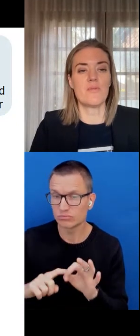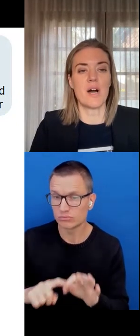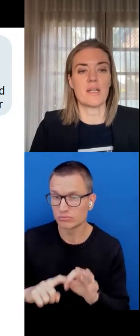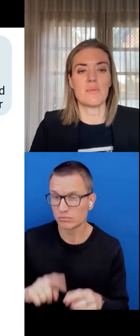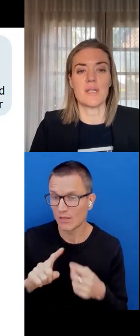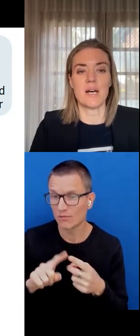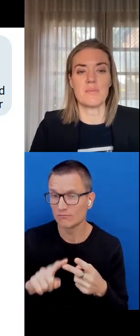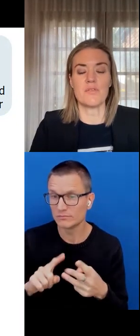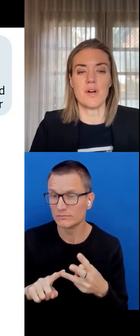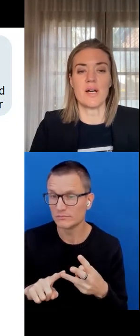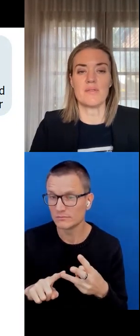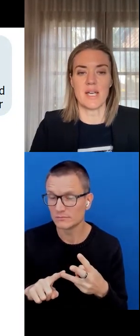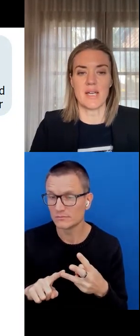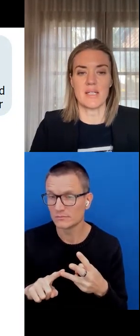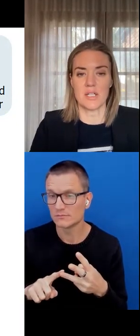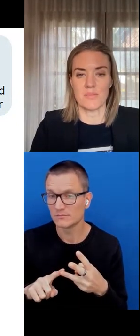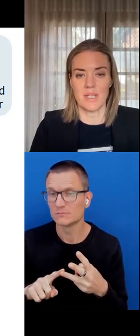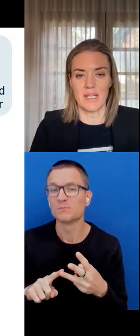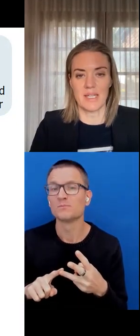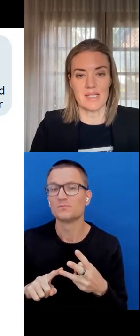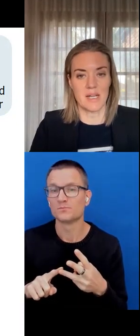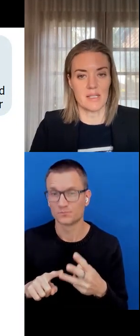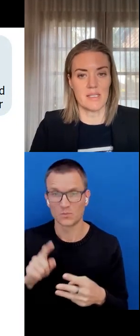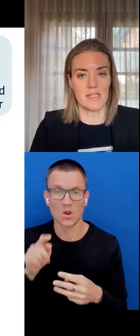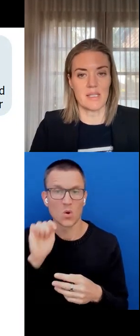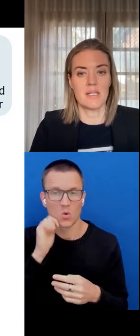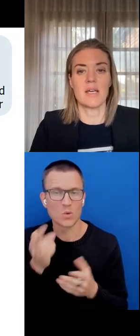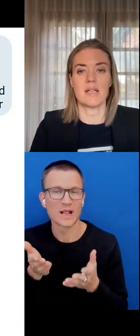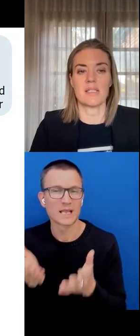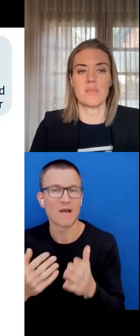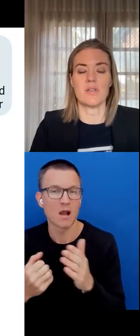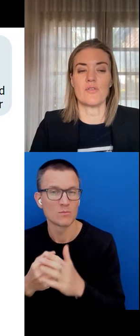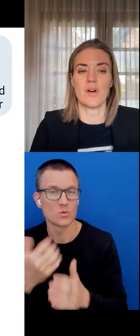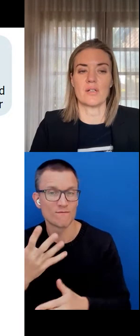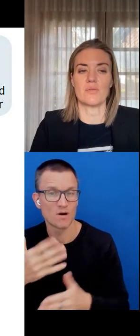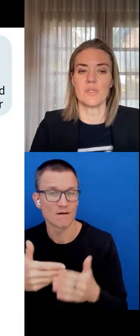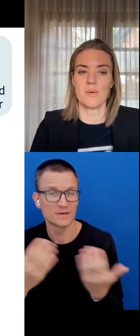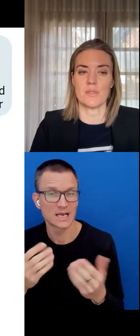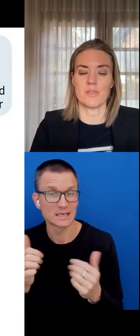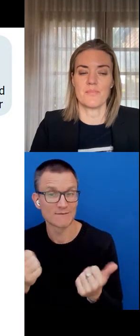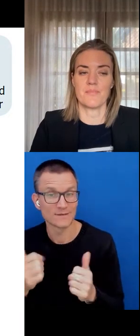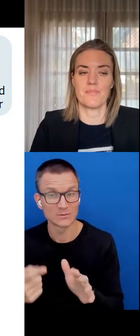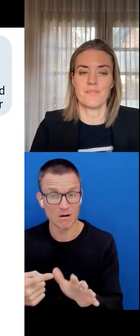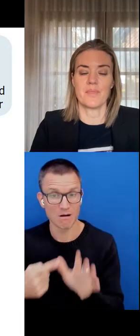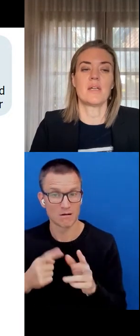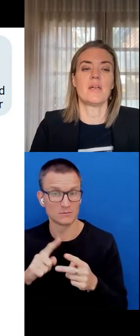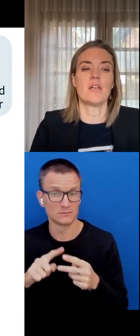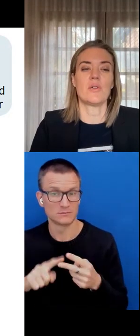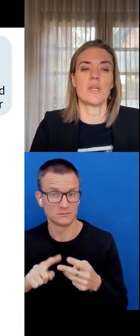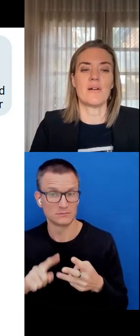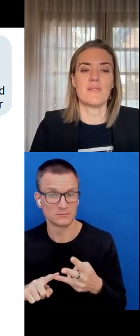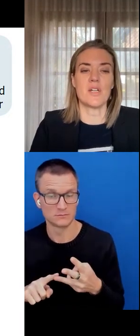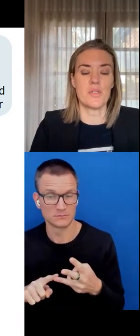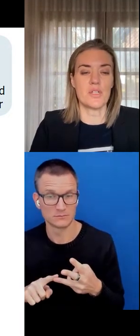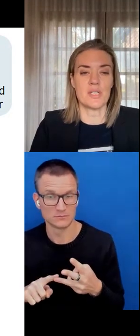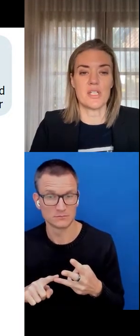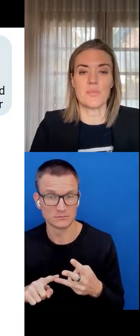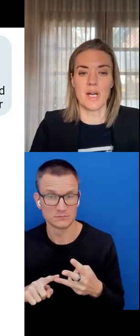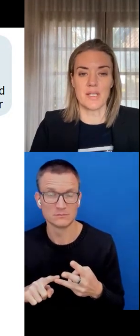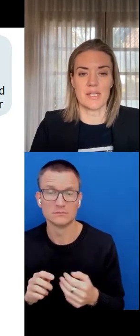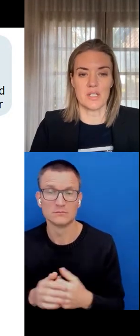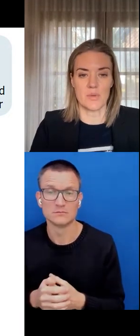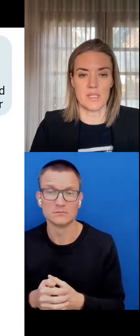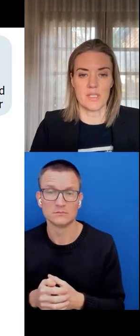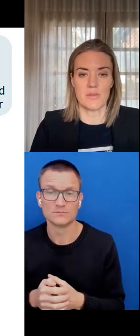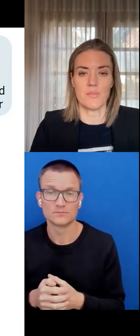will be provided with up to 5 days to complete these answers and submit your final response. You will have the opportunity